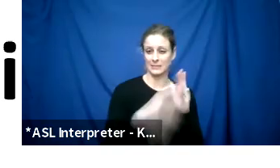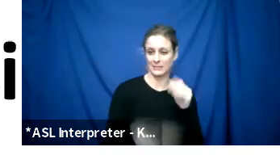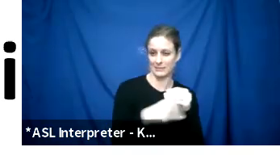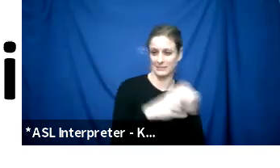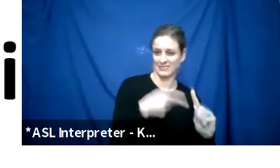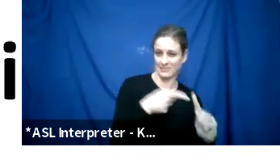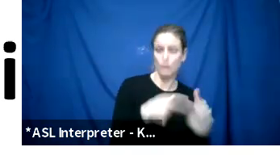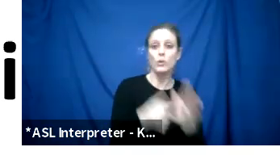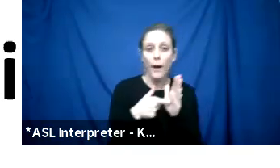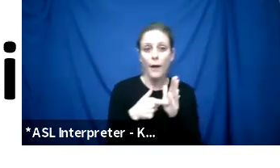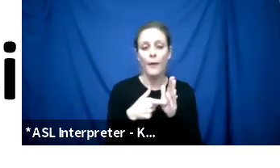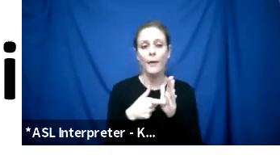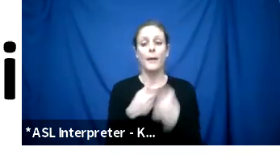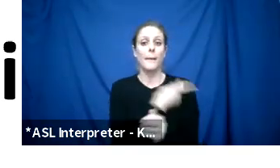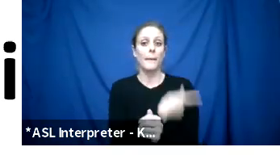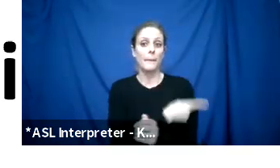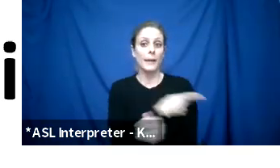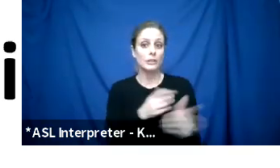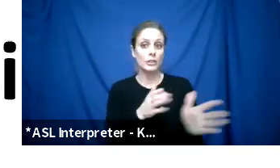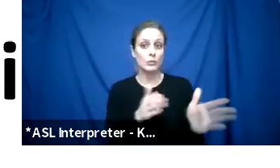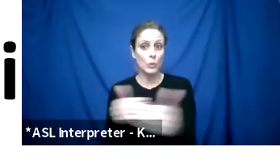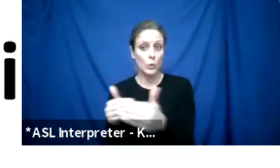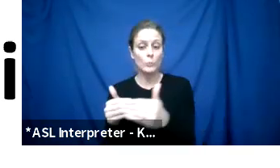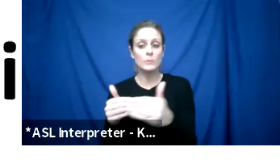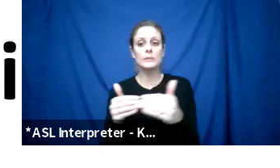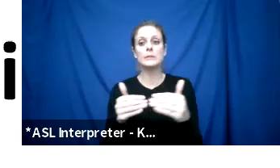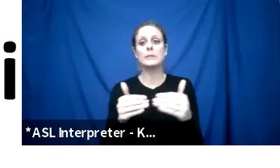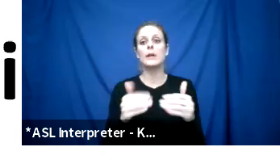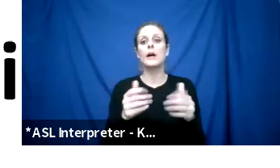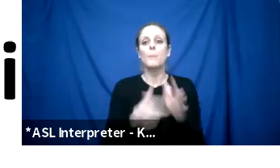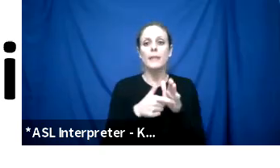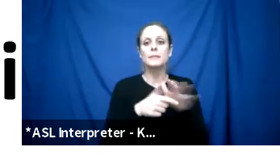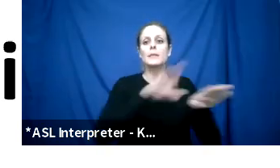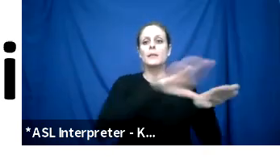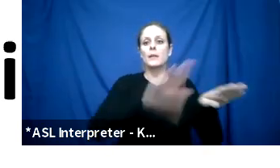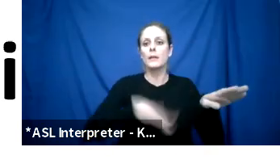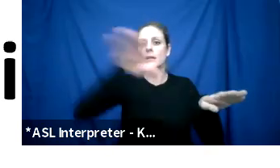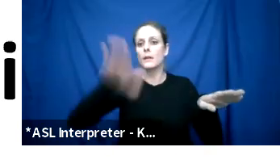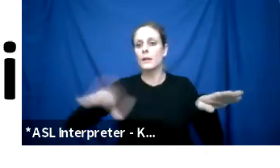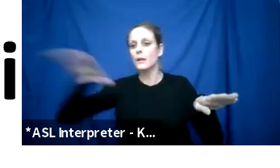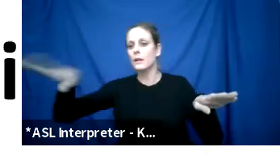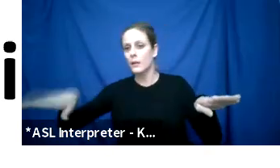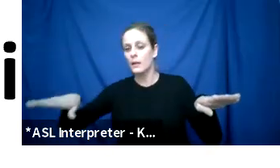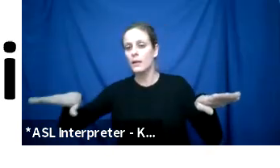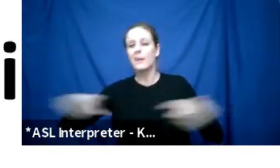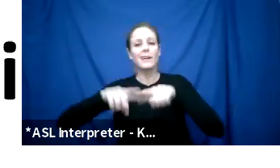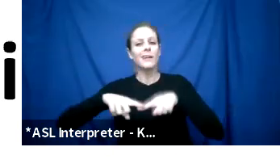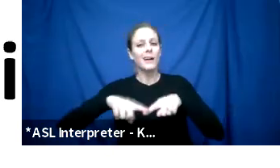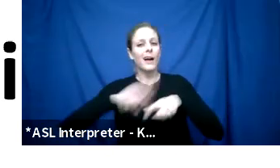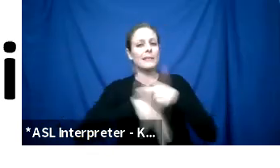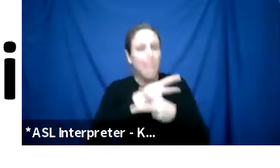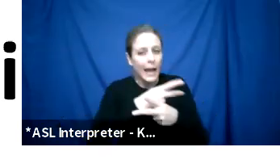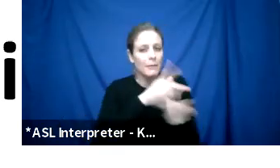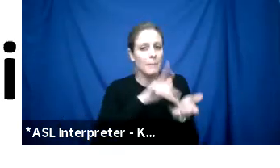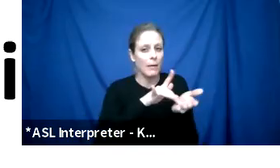that accessible patient rooms be dispersed in a manner that is proportionate by the type of medical specialty